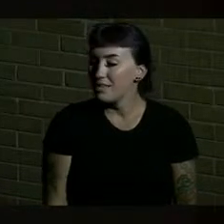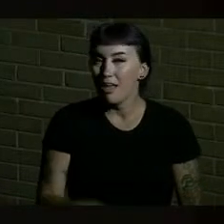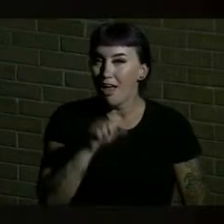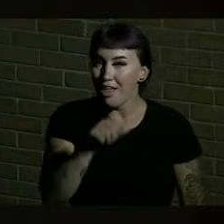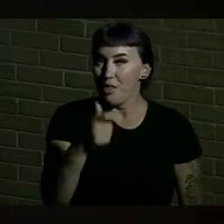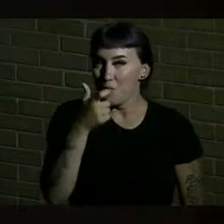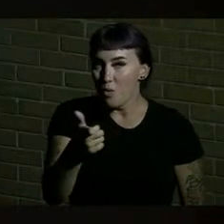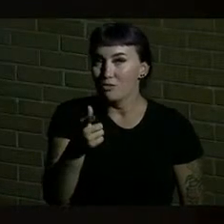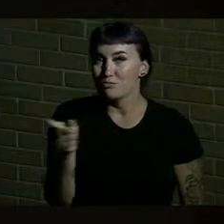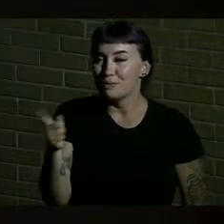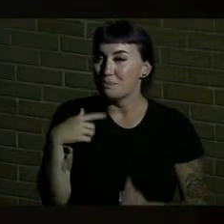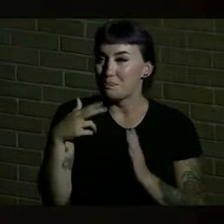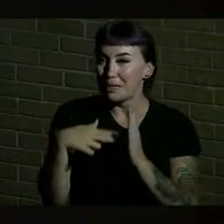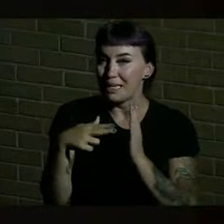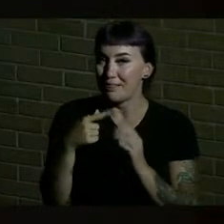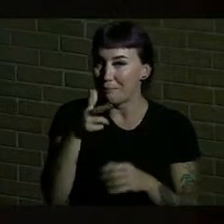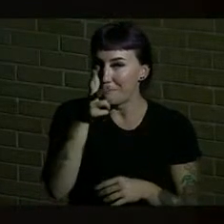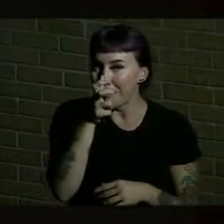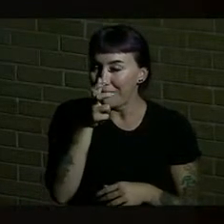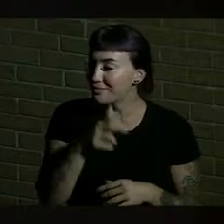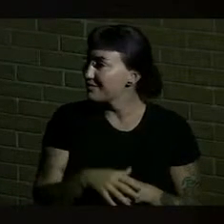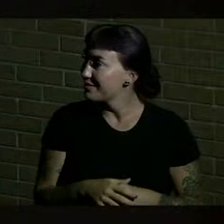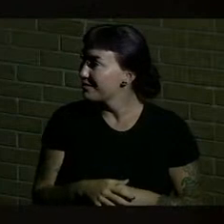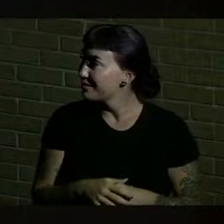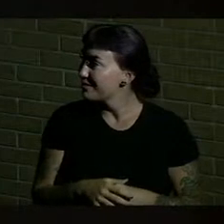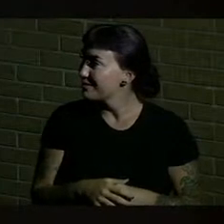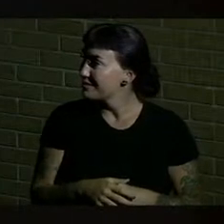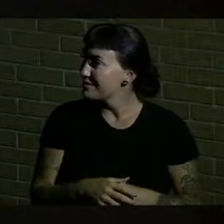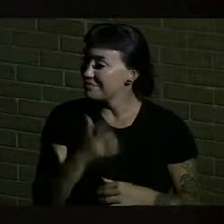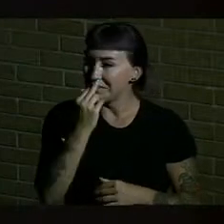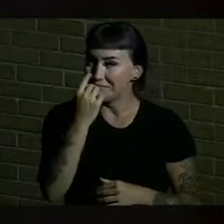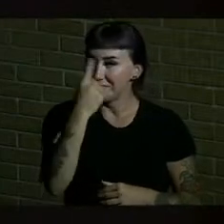this bug. You gave him a lot of character.